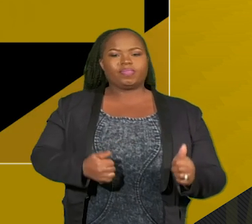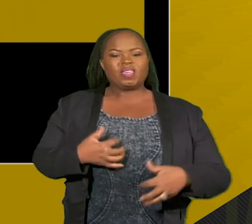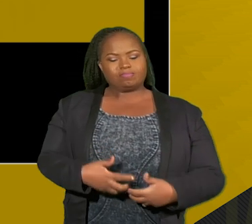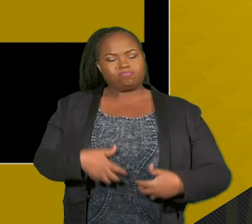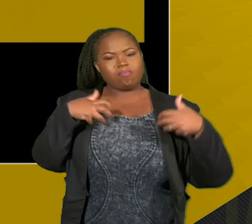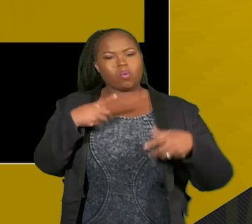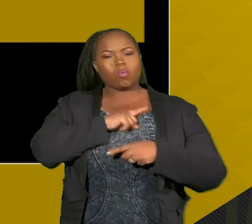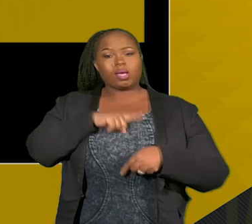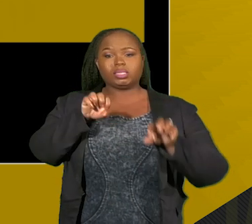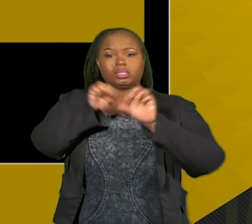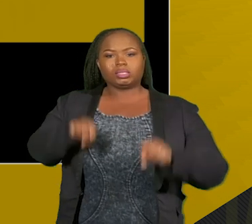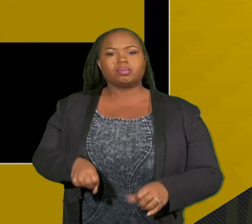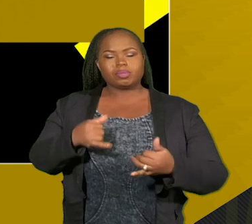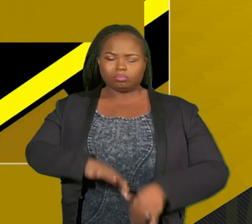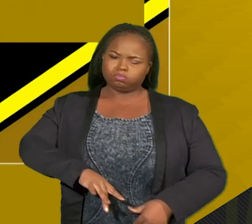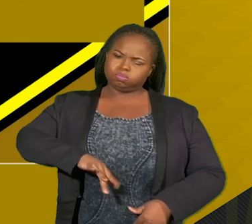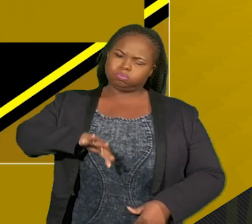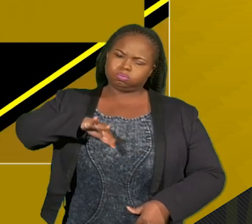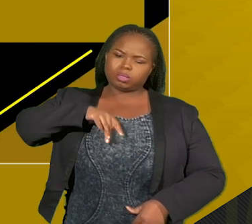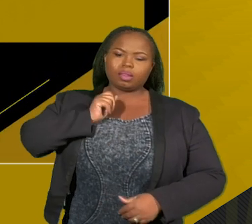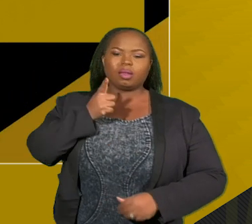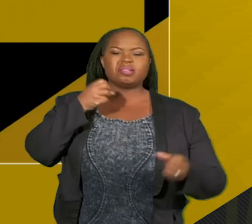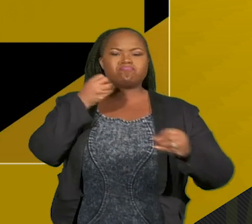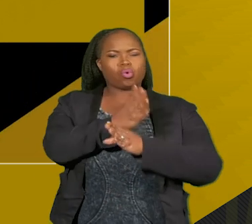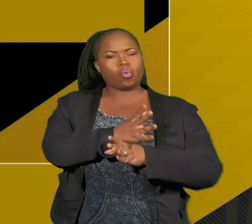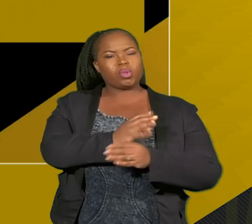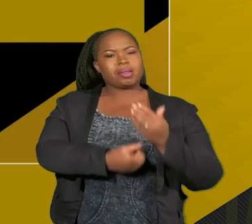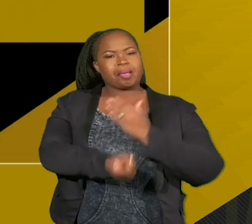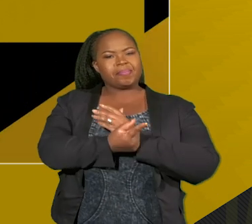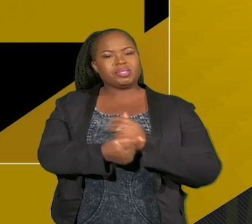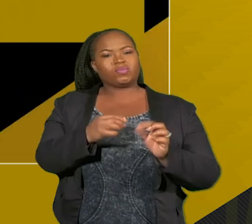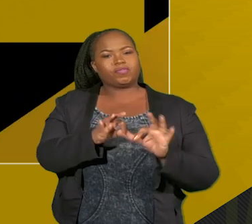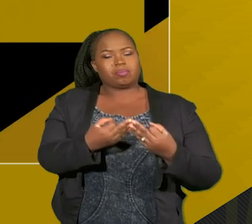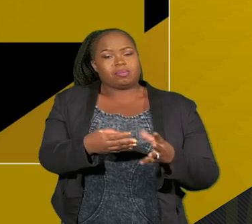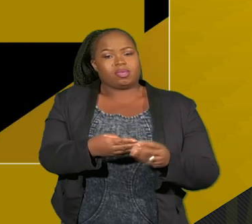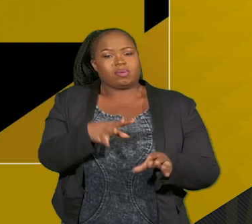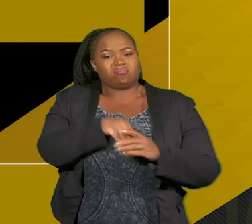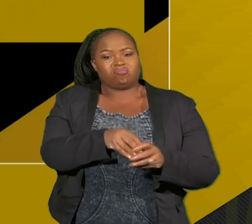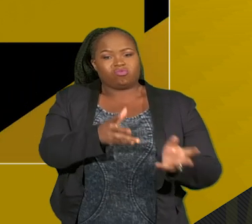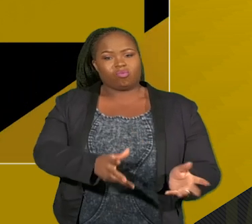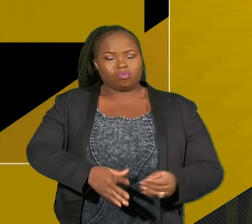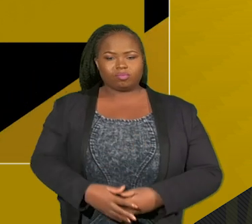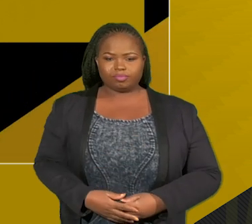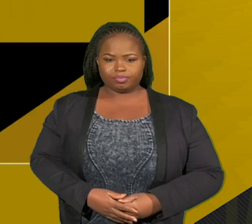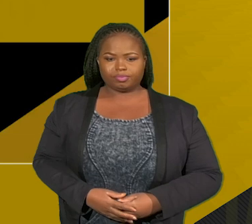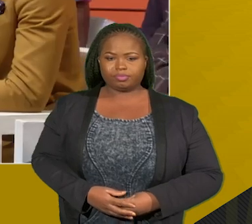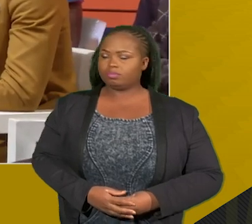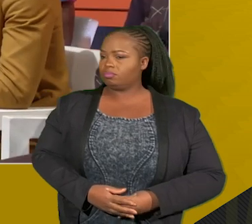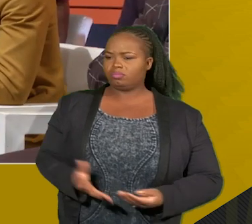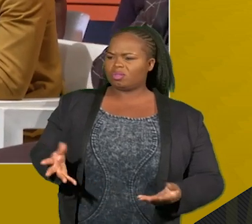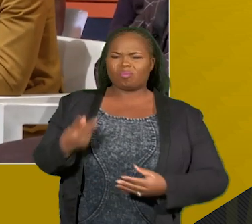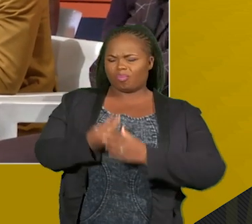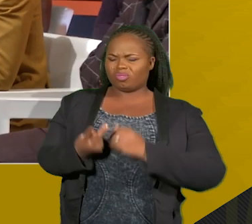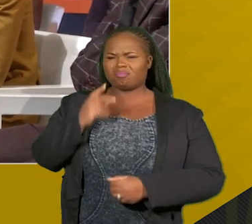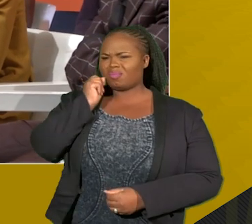of the current system ends up building up and exploding in the face of their loved ones. Now we're all in apartheid, men and